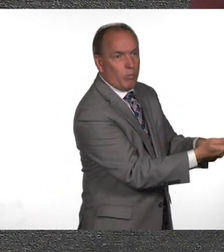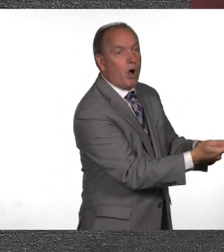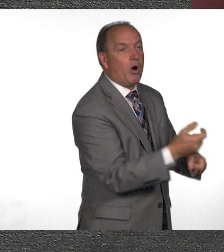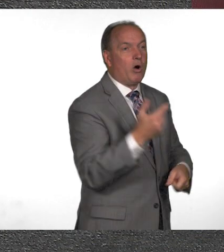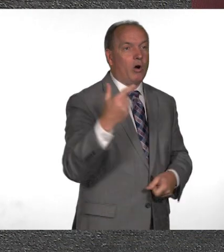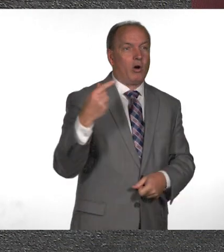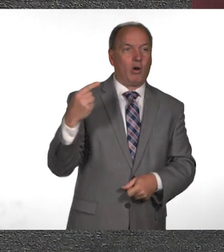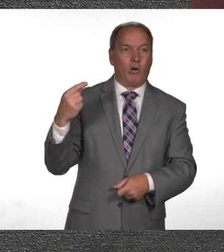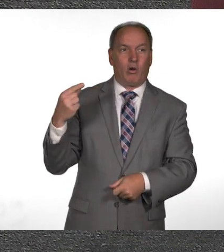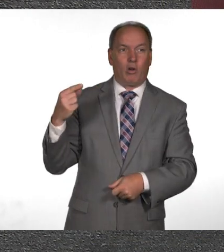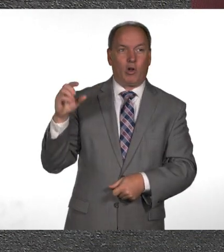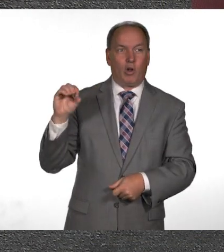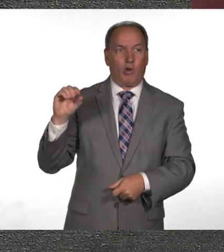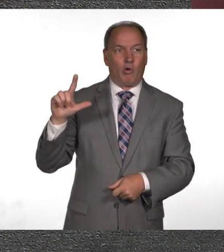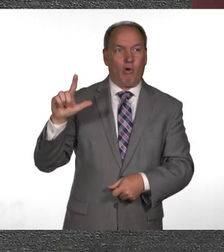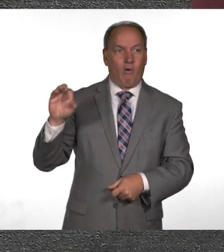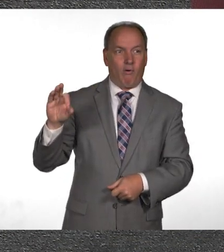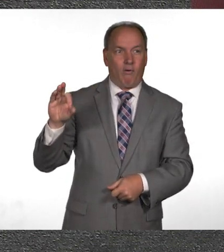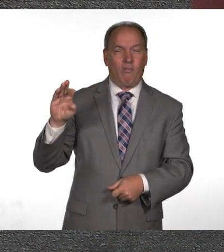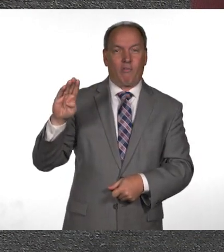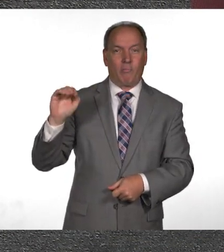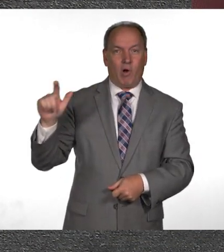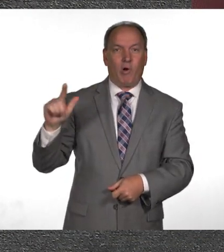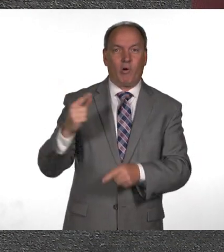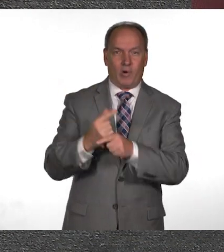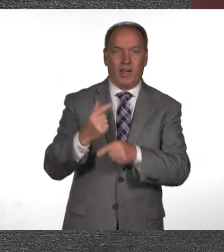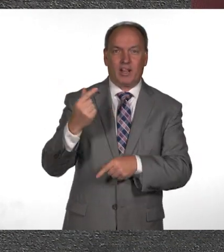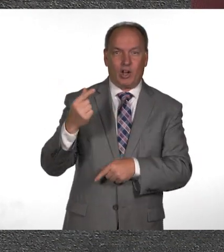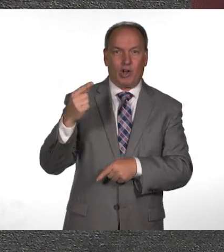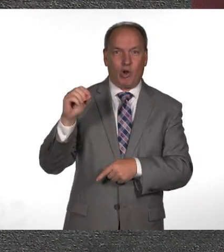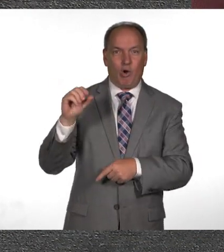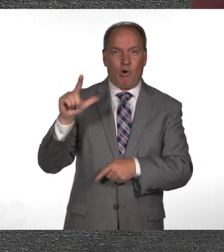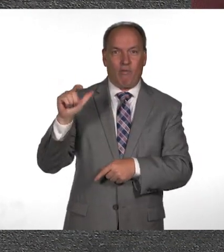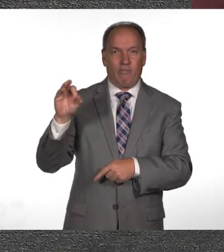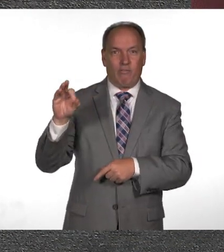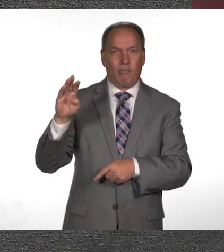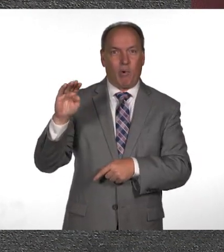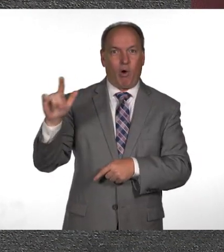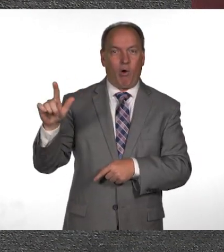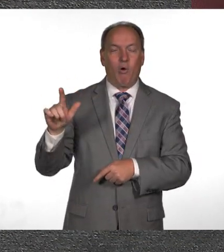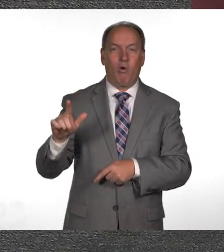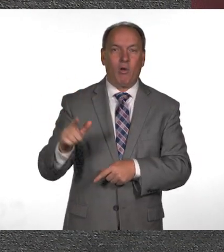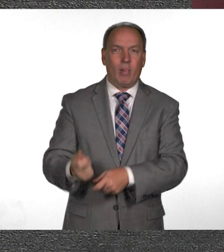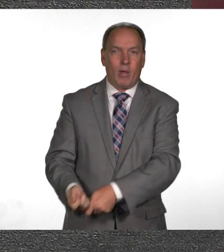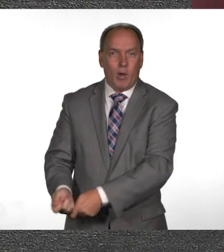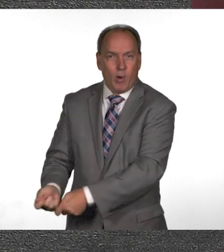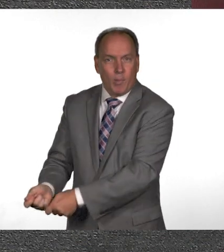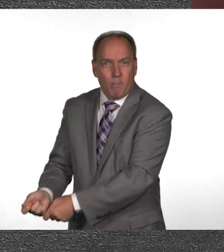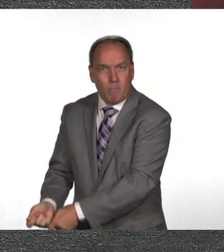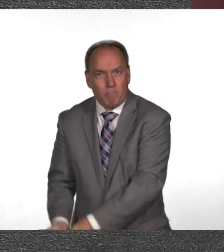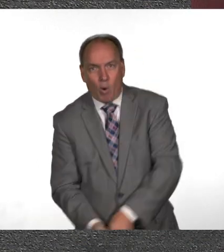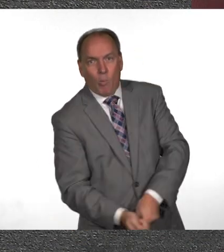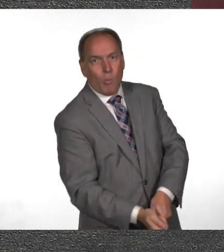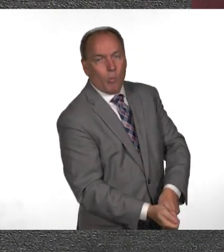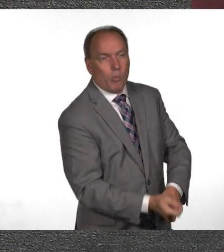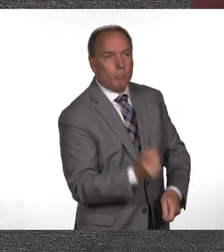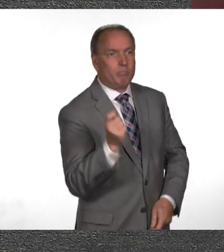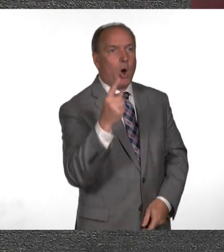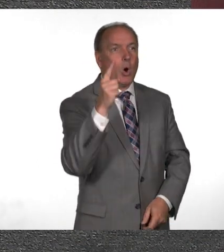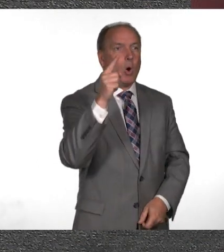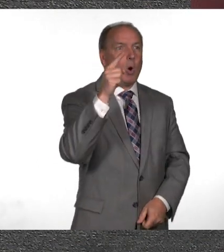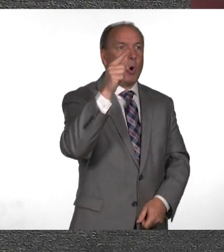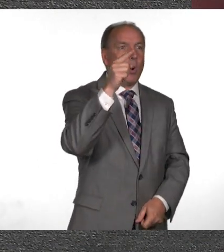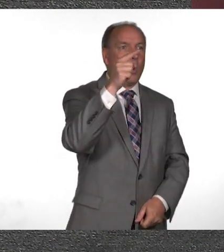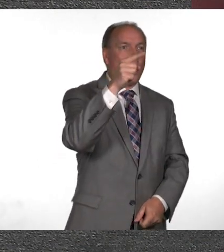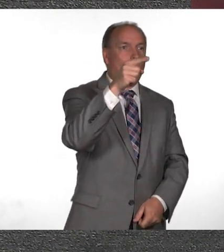ball. Have you ever seen a golf ball? Yeah, golf balls are. But you hit them with a club, and you try to get them into a hole, and you try to